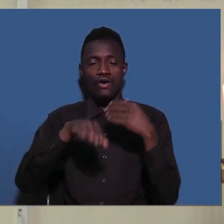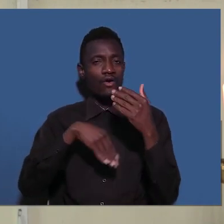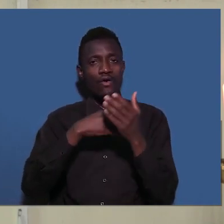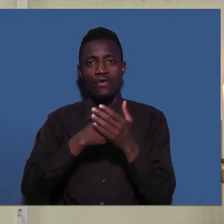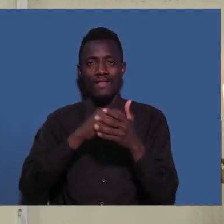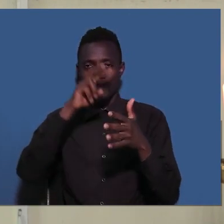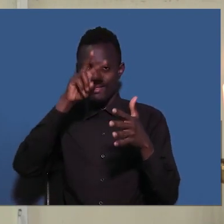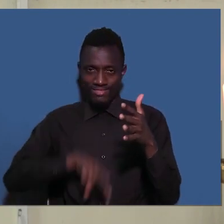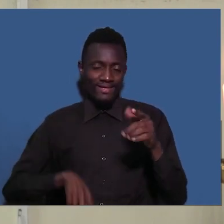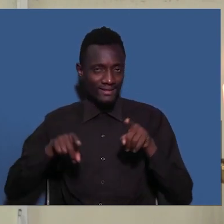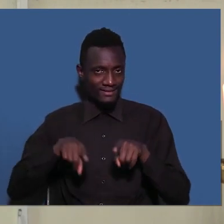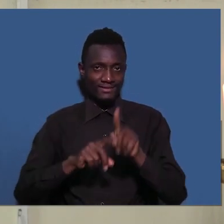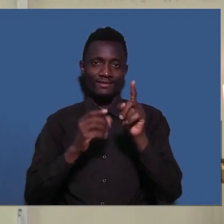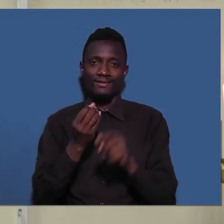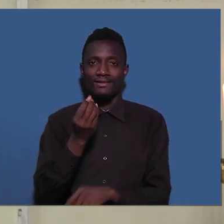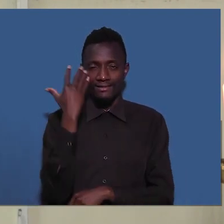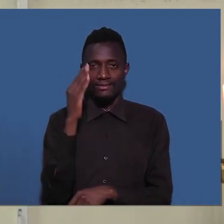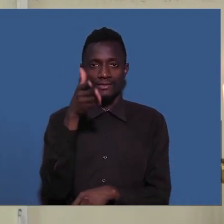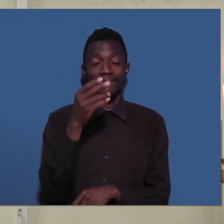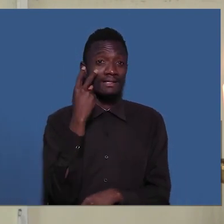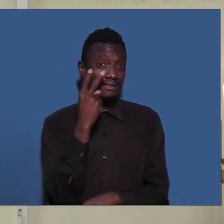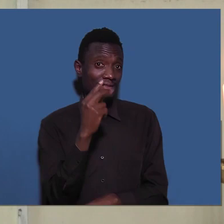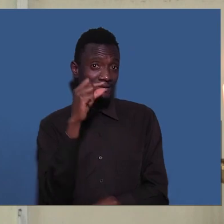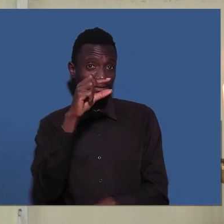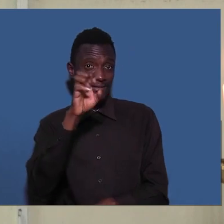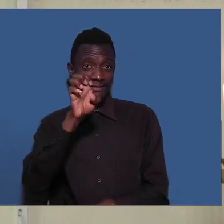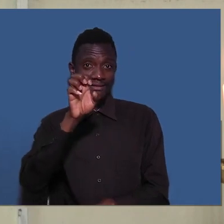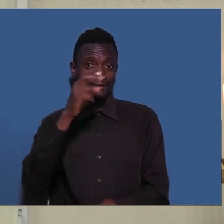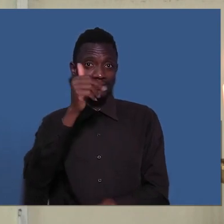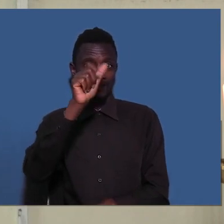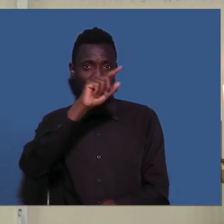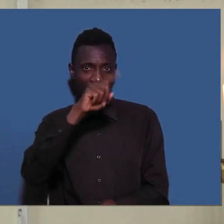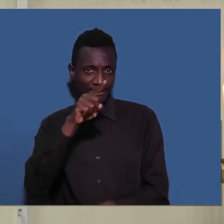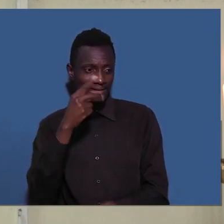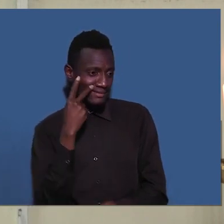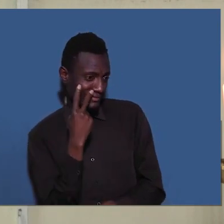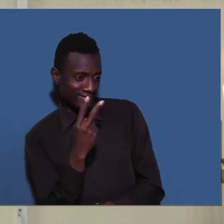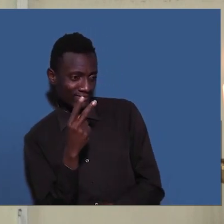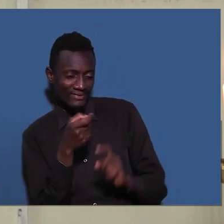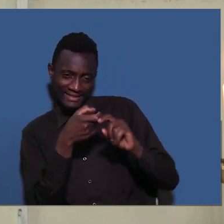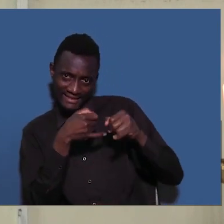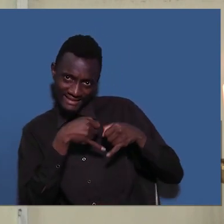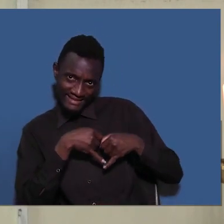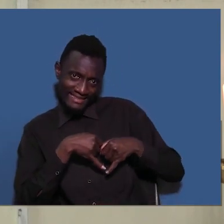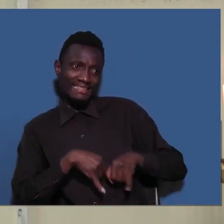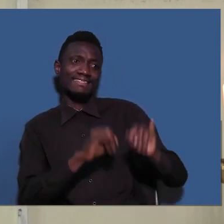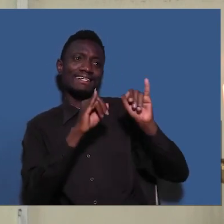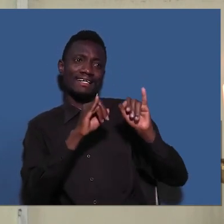Gehazi tried to conceal his sin before Elisha.